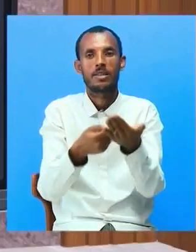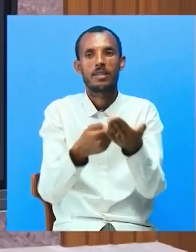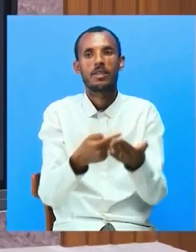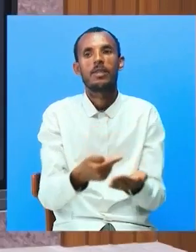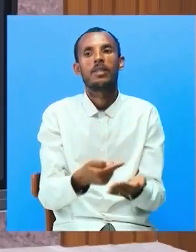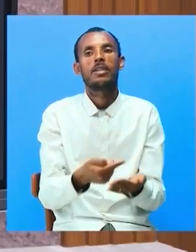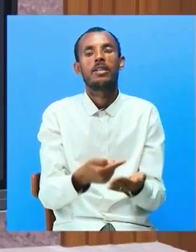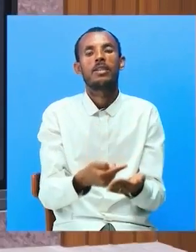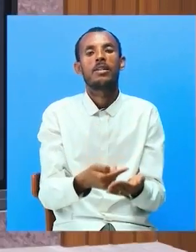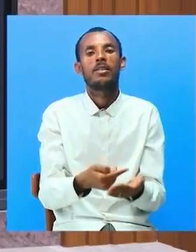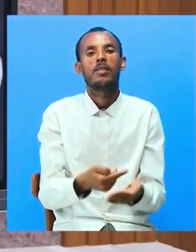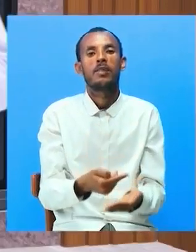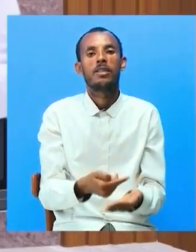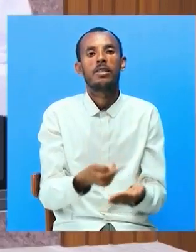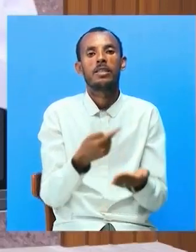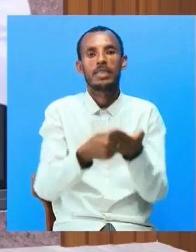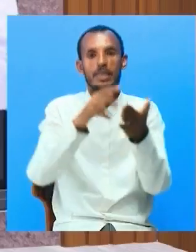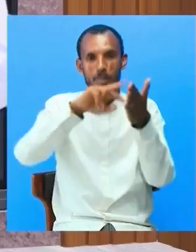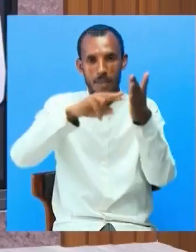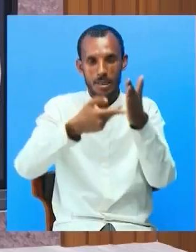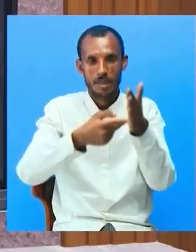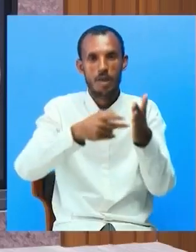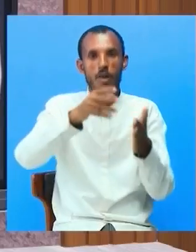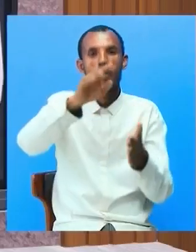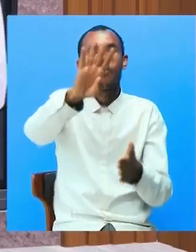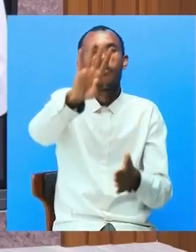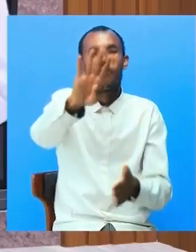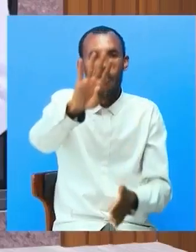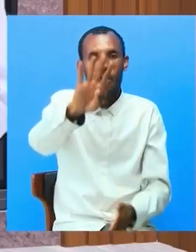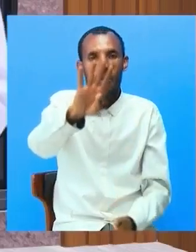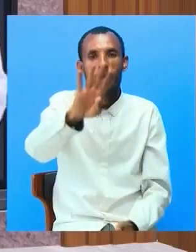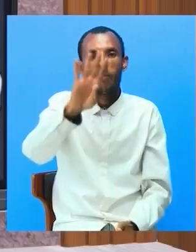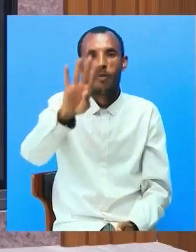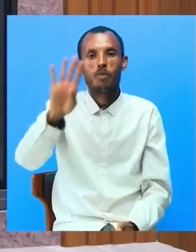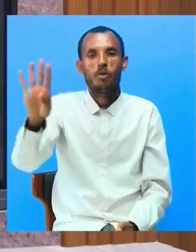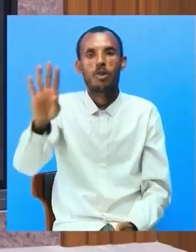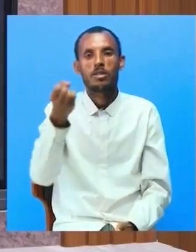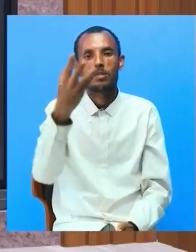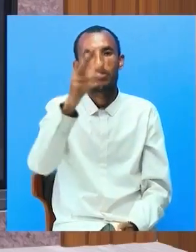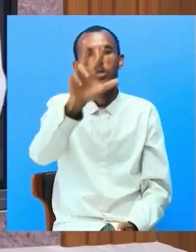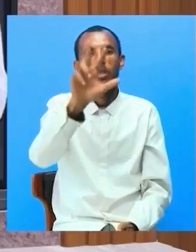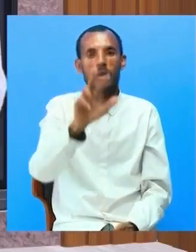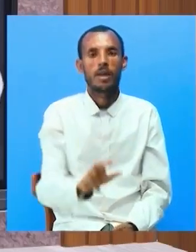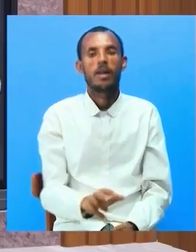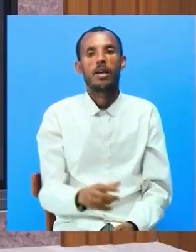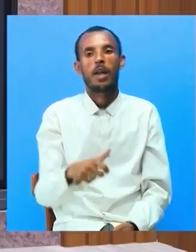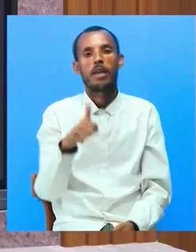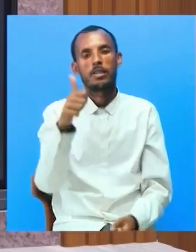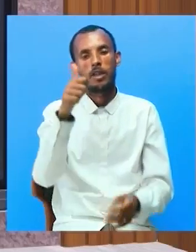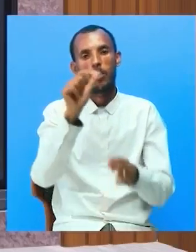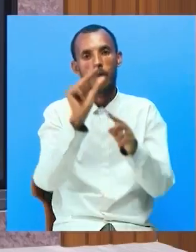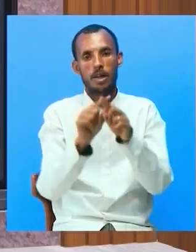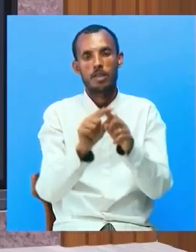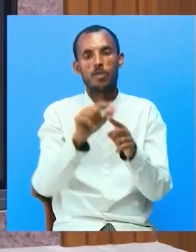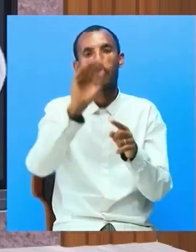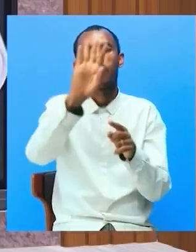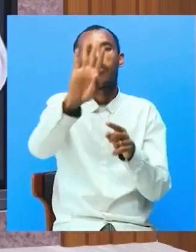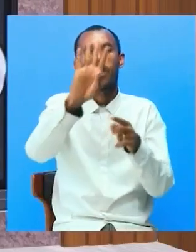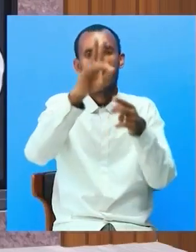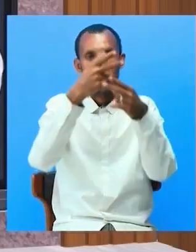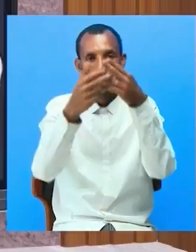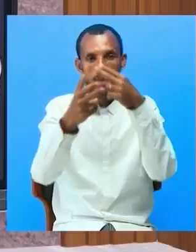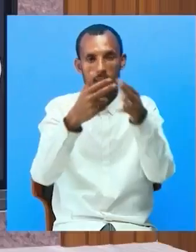it says 4 threes. So, 4, or in other words, 4 times 3.